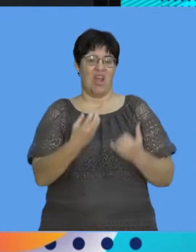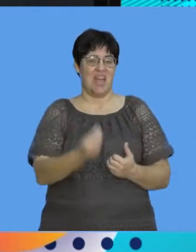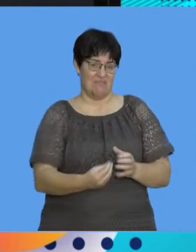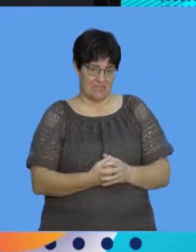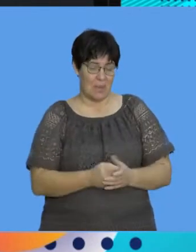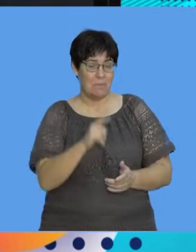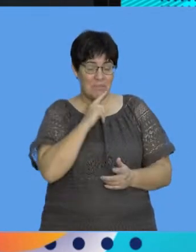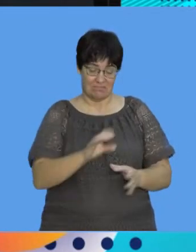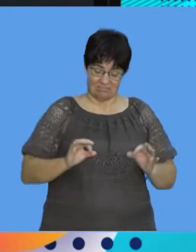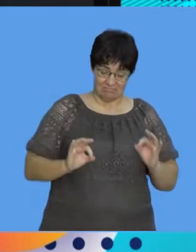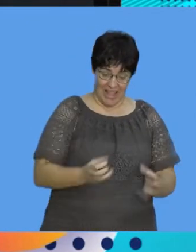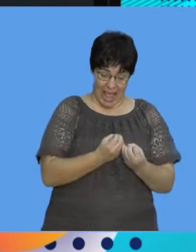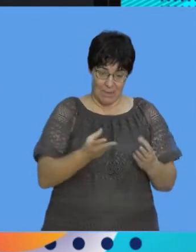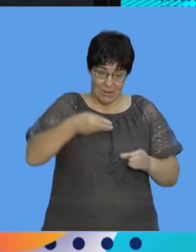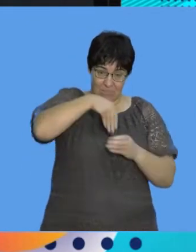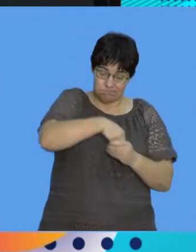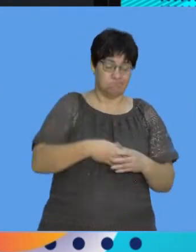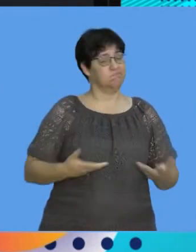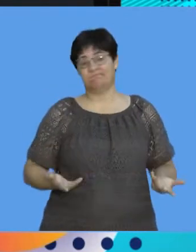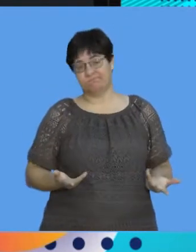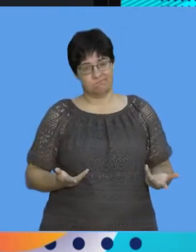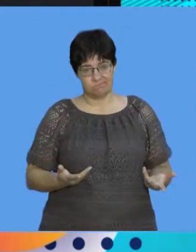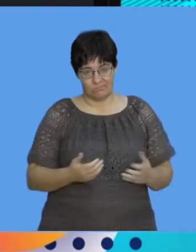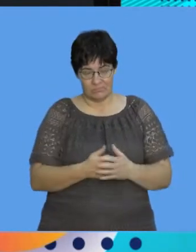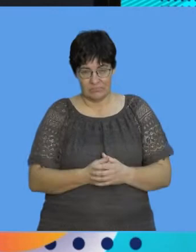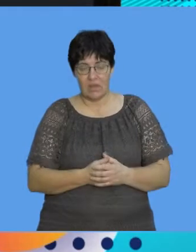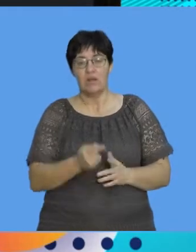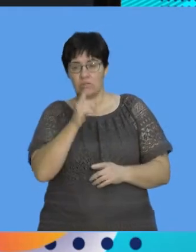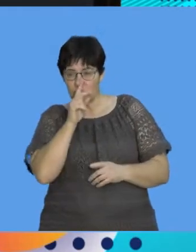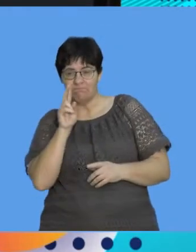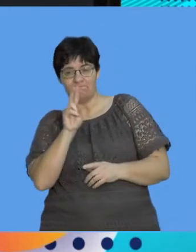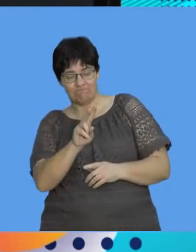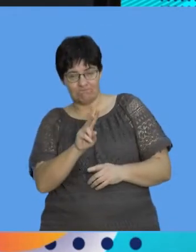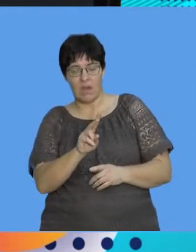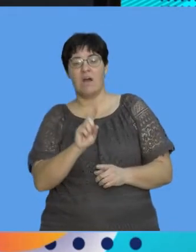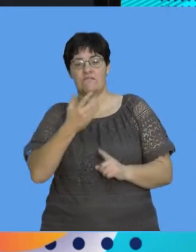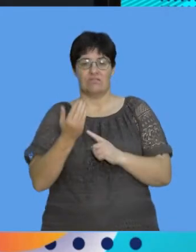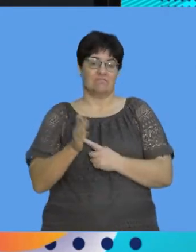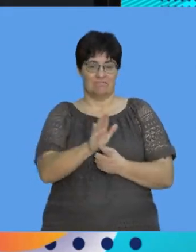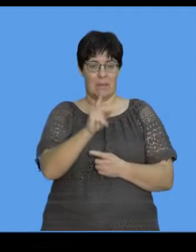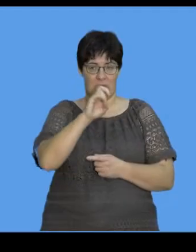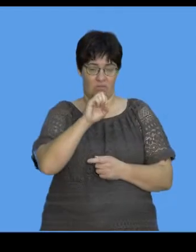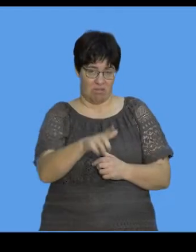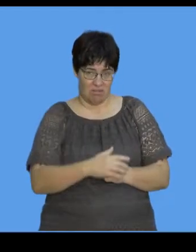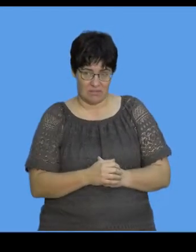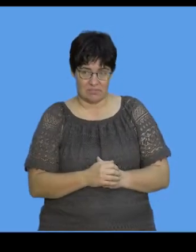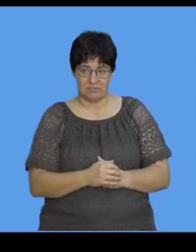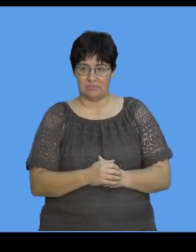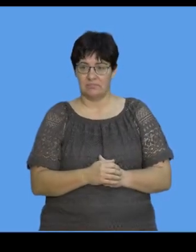means we don't have the right amount. Okay, so let's have a look and jump right in there to the first